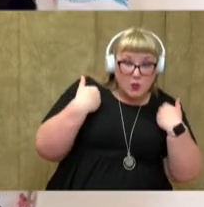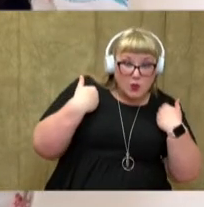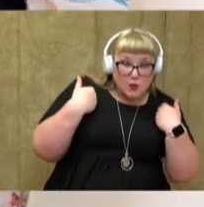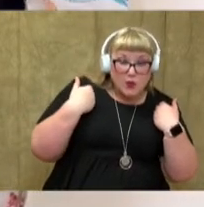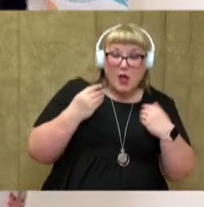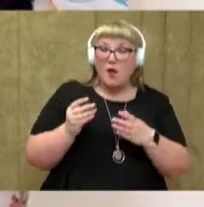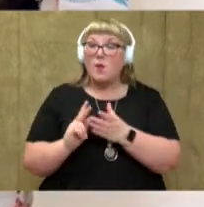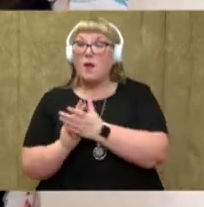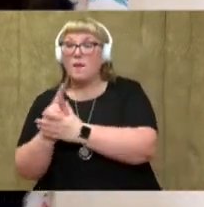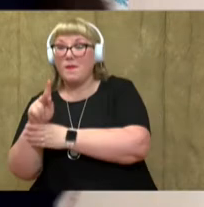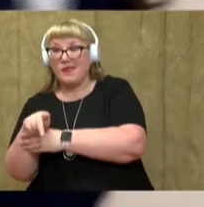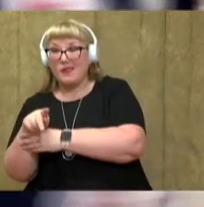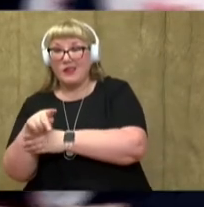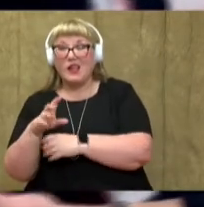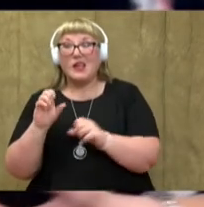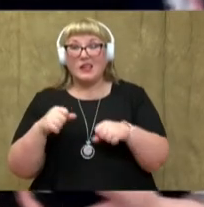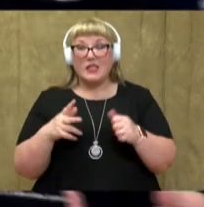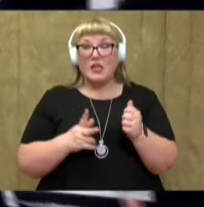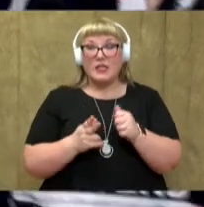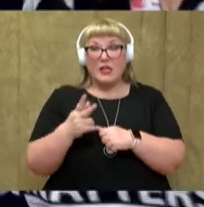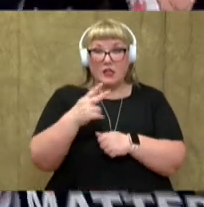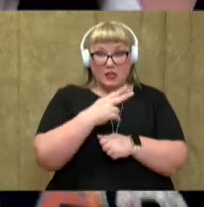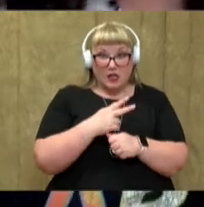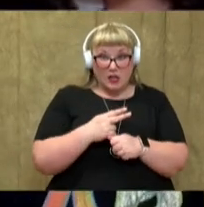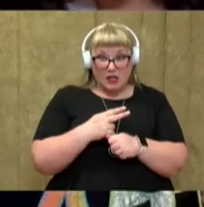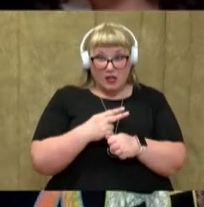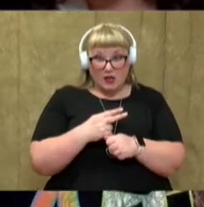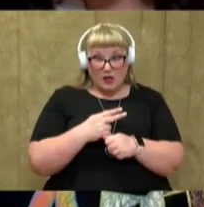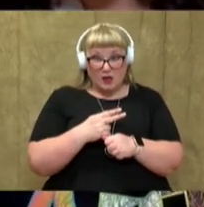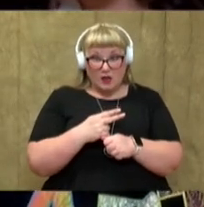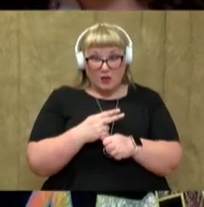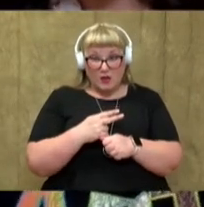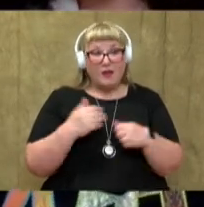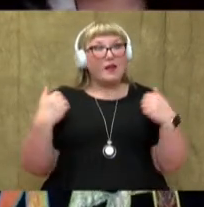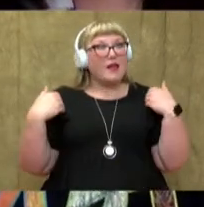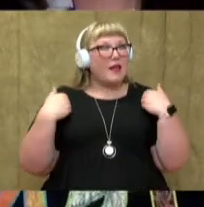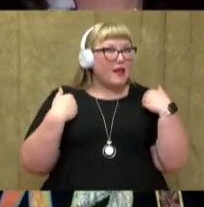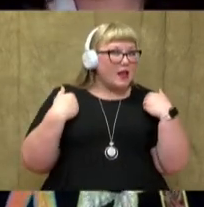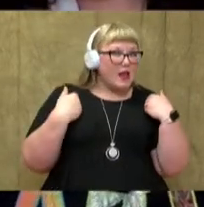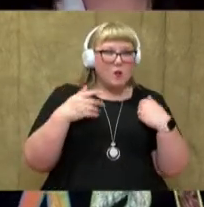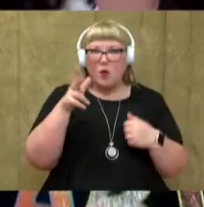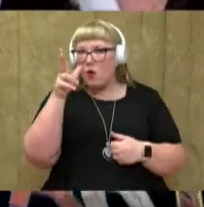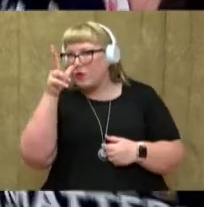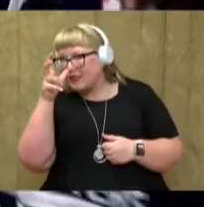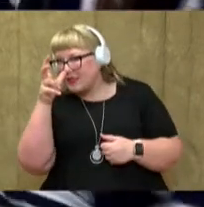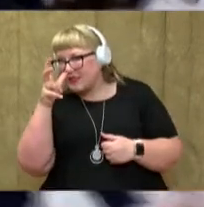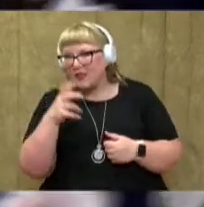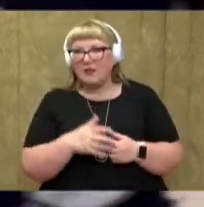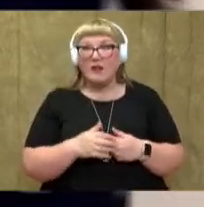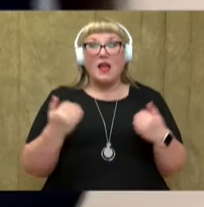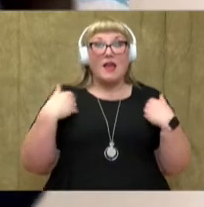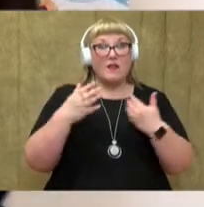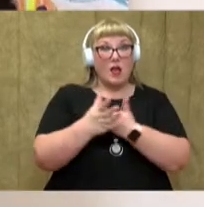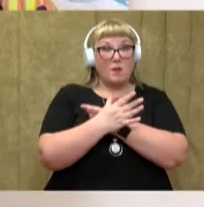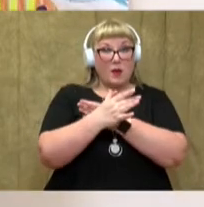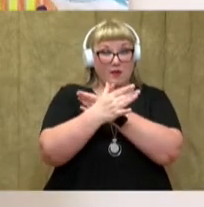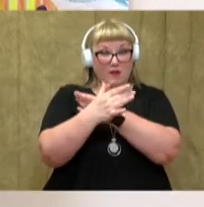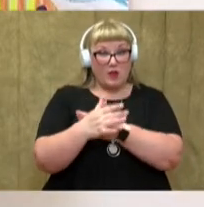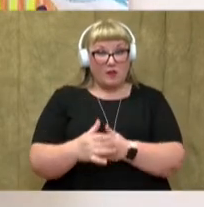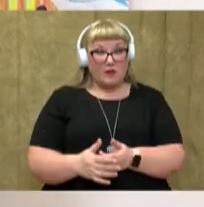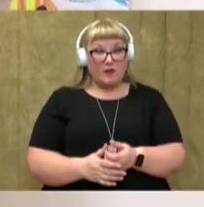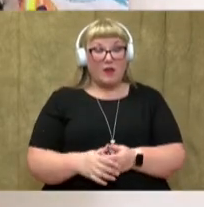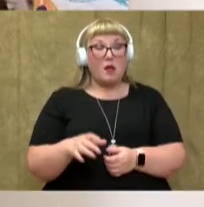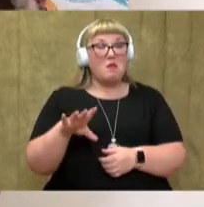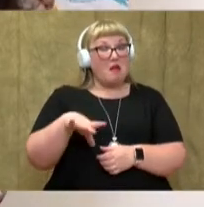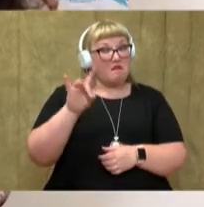and plants, you can just actually cut out an animal or an insect. I have this butterfly that